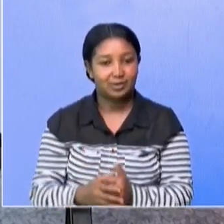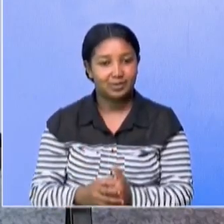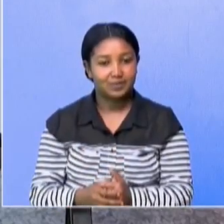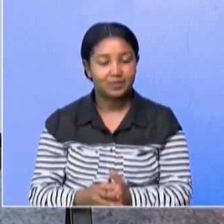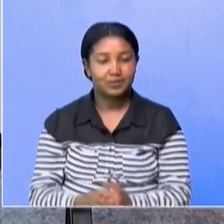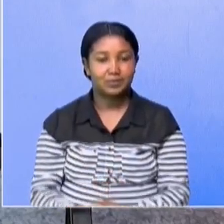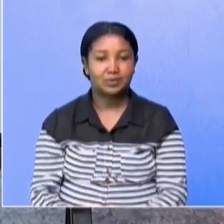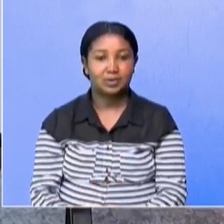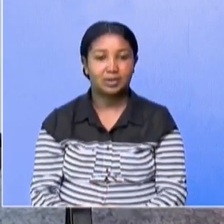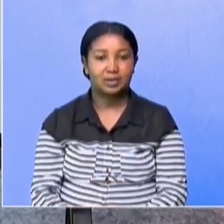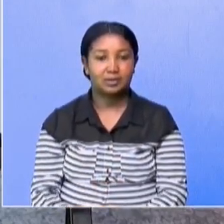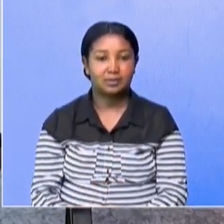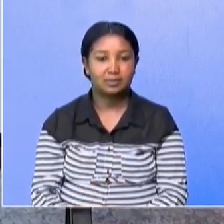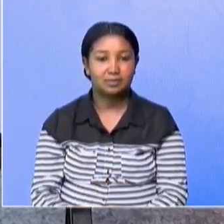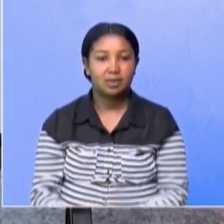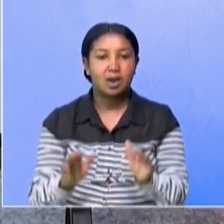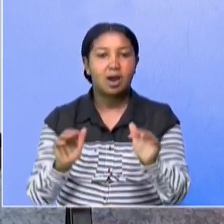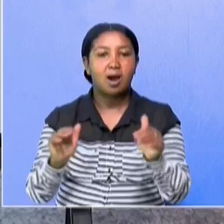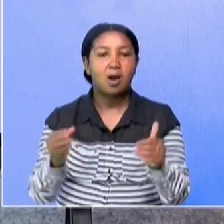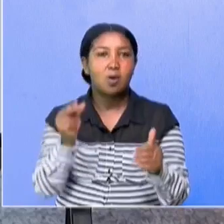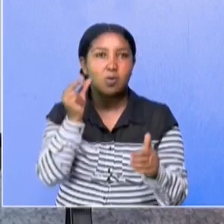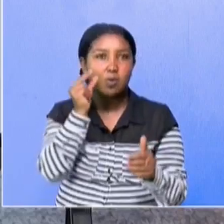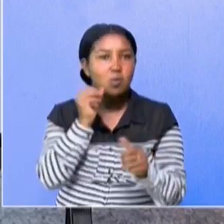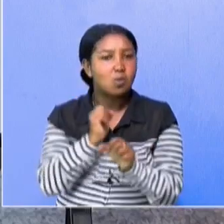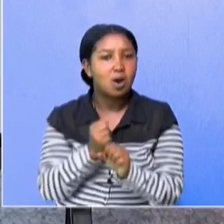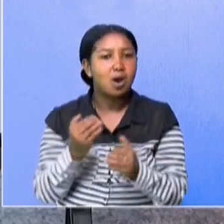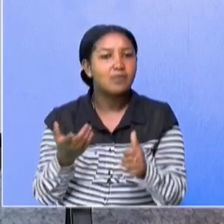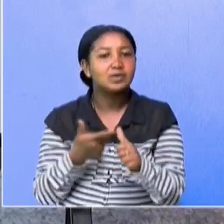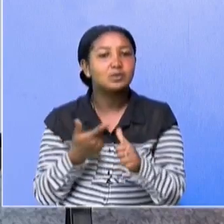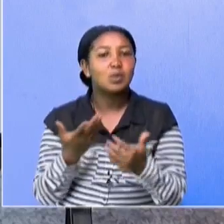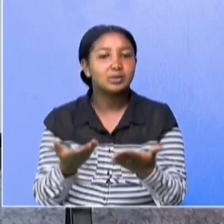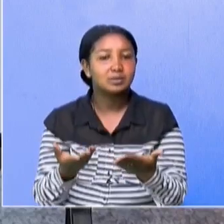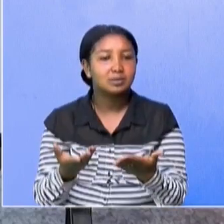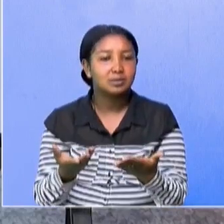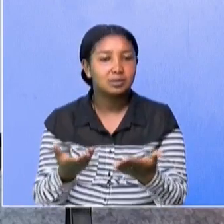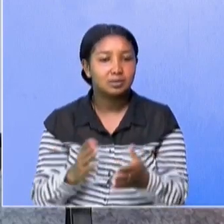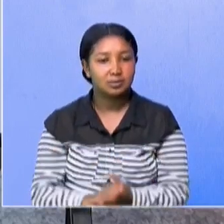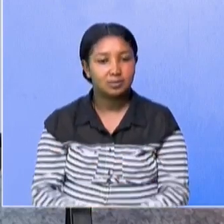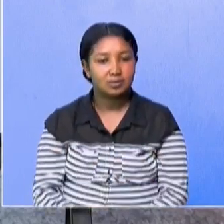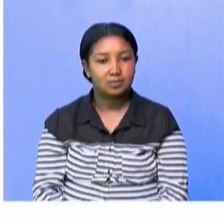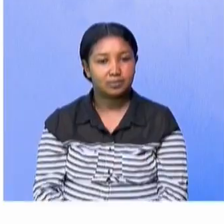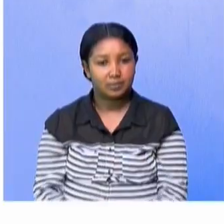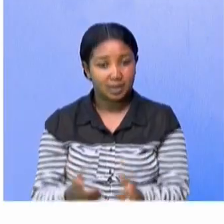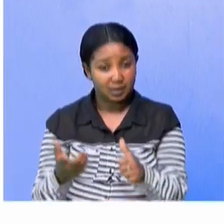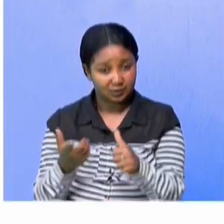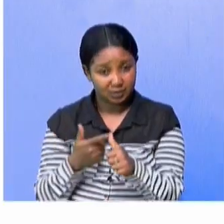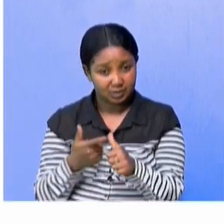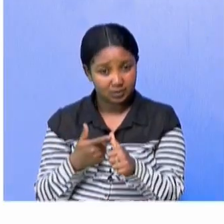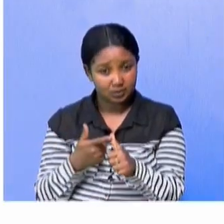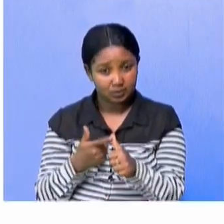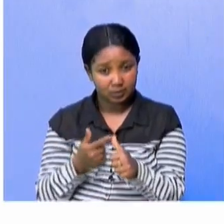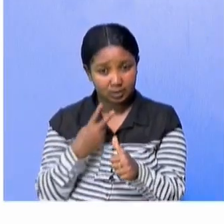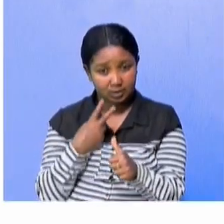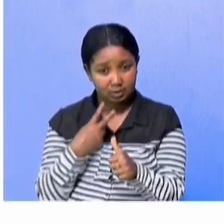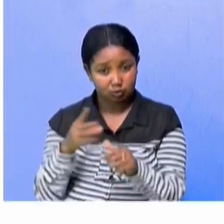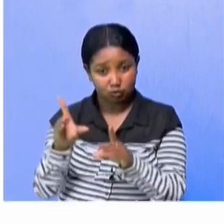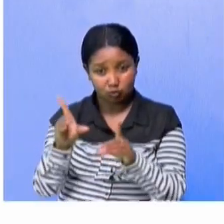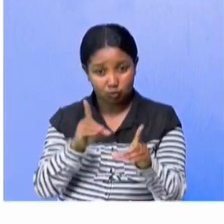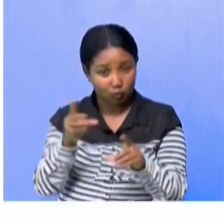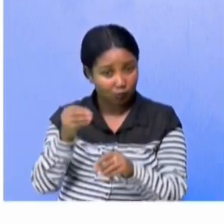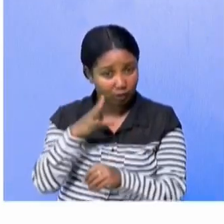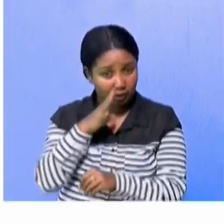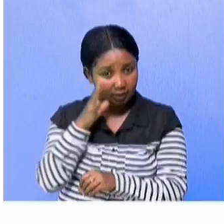at home too. How to make coffee? What do you do first? Yeah. First, you see, don't forget this